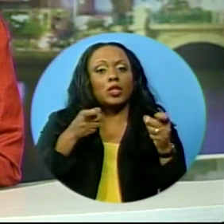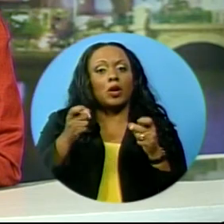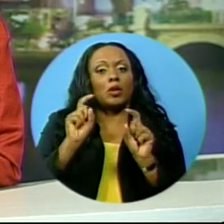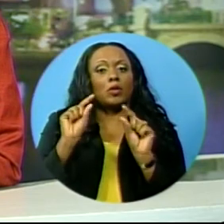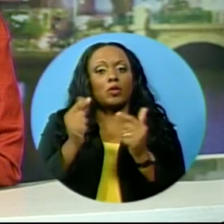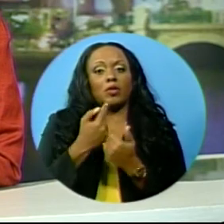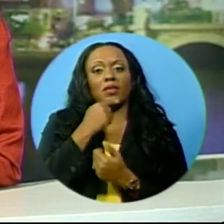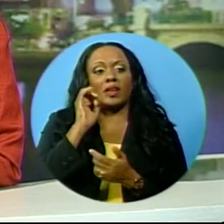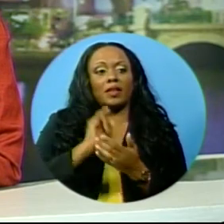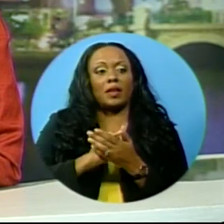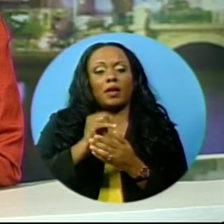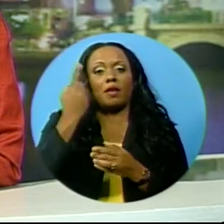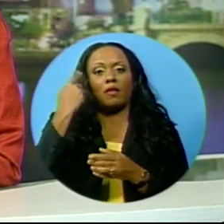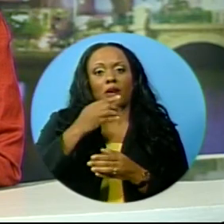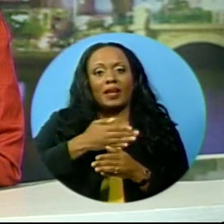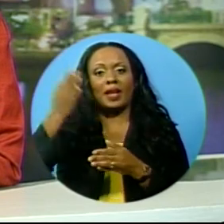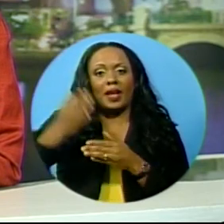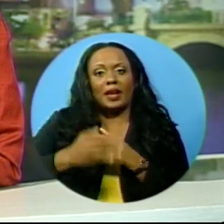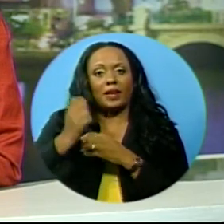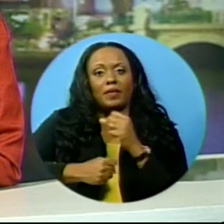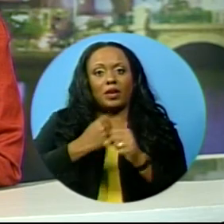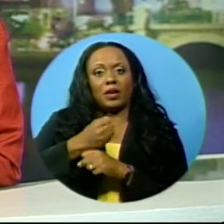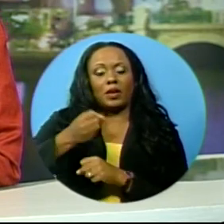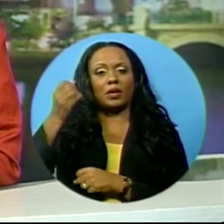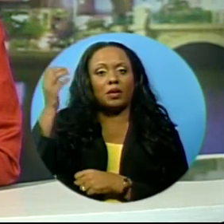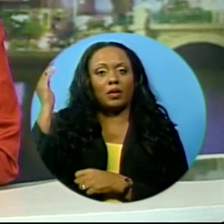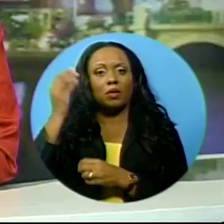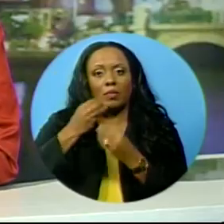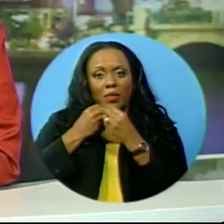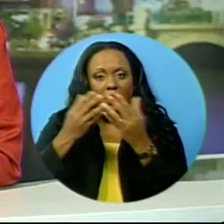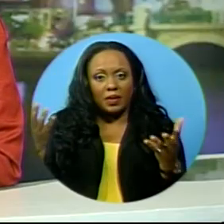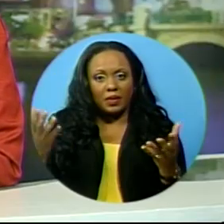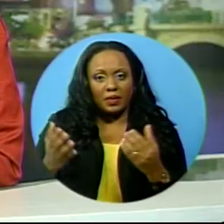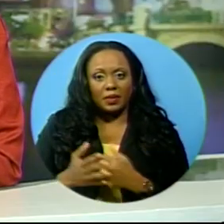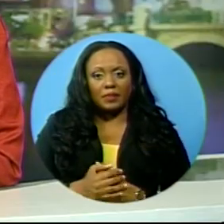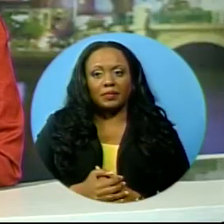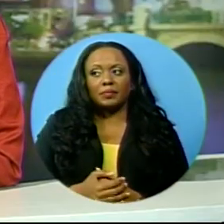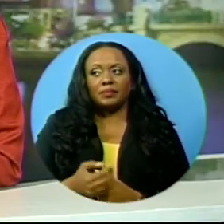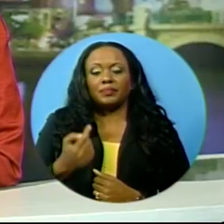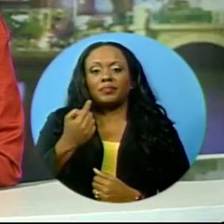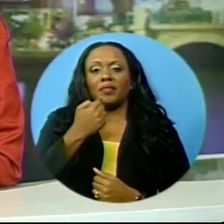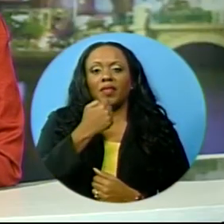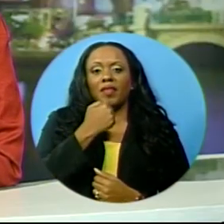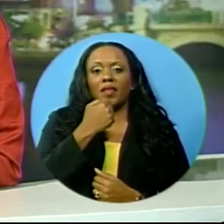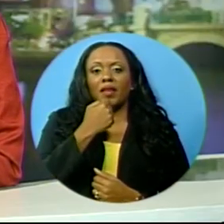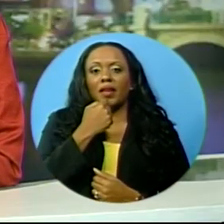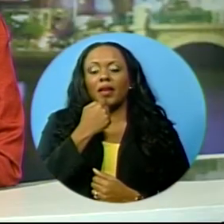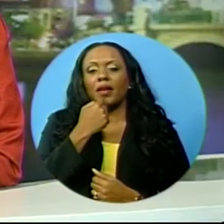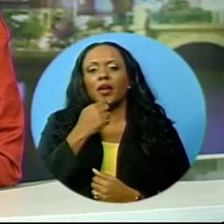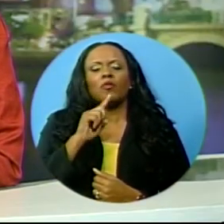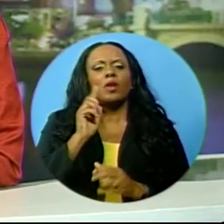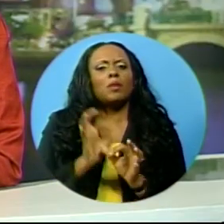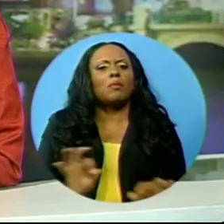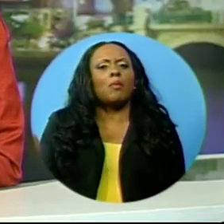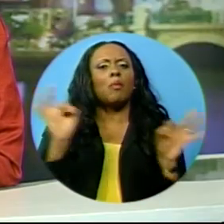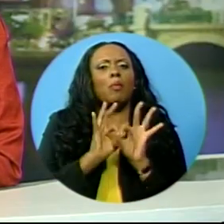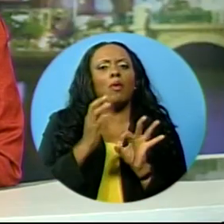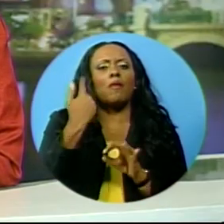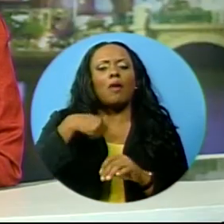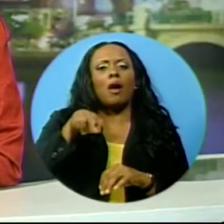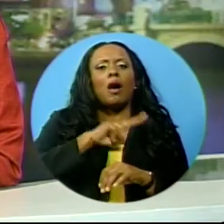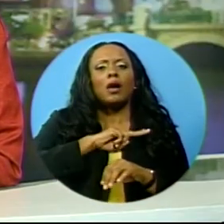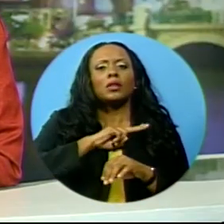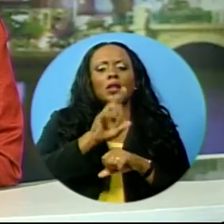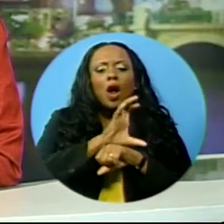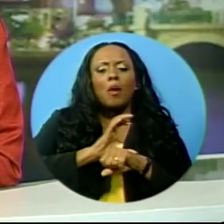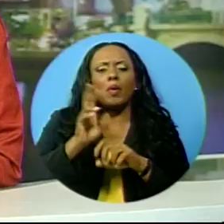in his end-of-year message. He says the year demonstrated in no uncertain terms the value of the regional integration project